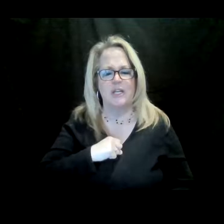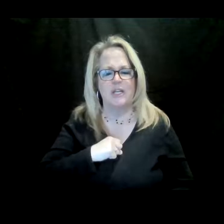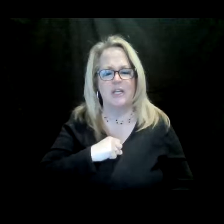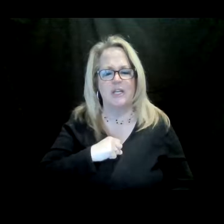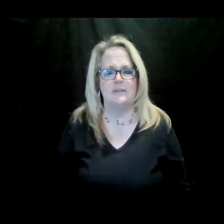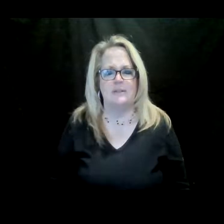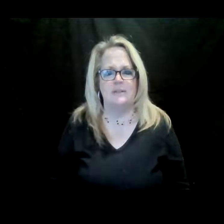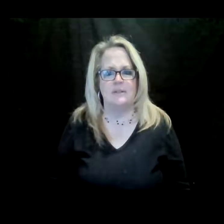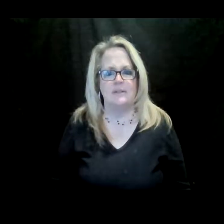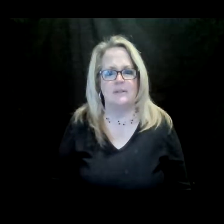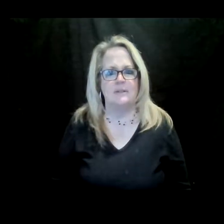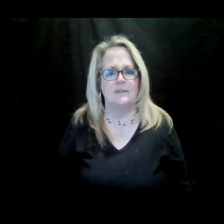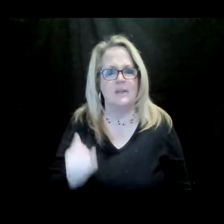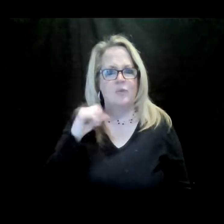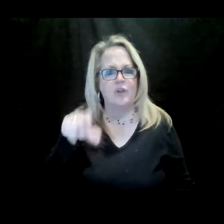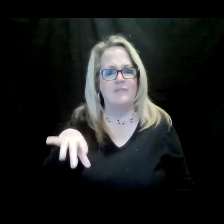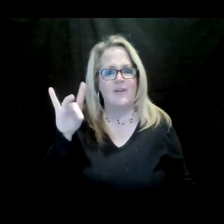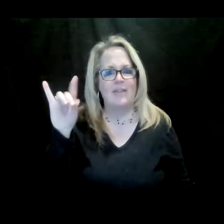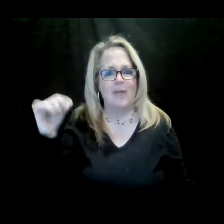We can find that one.